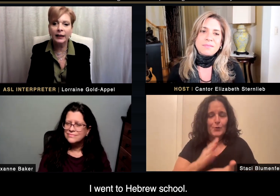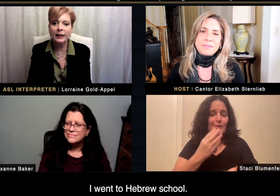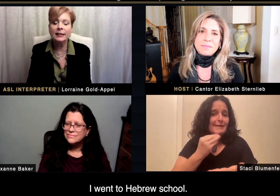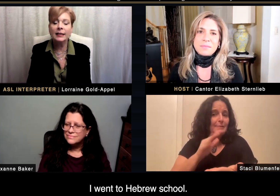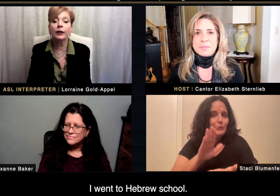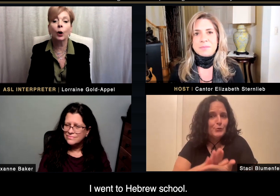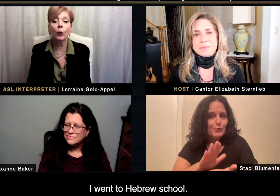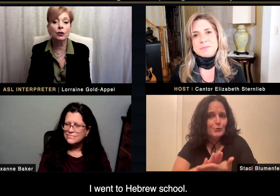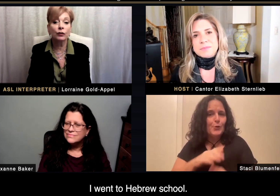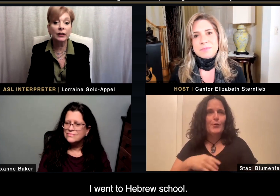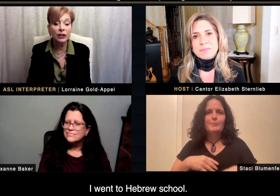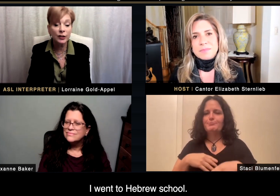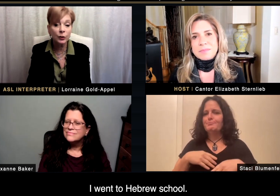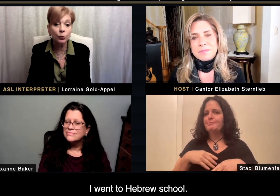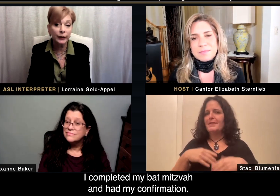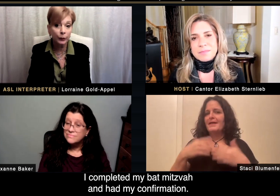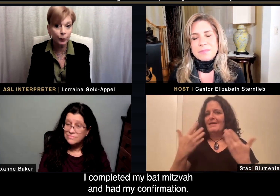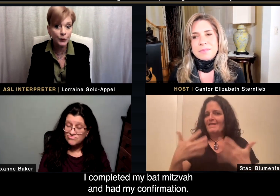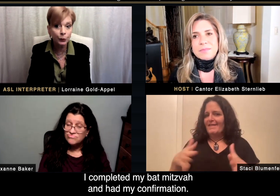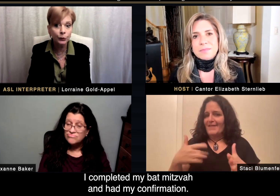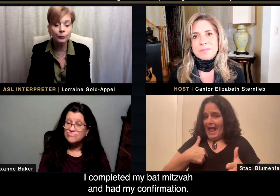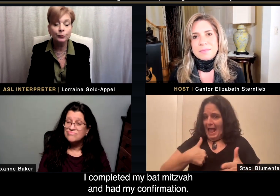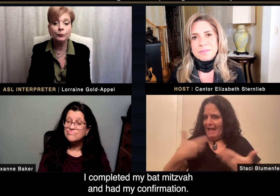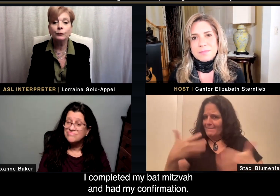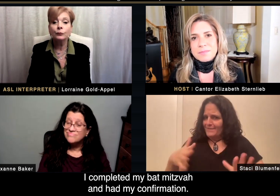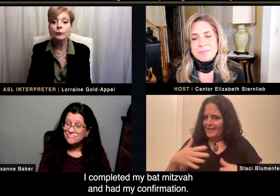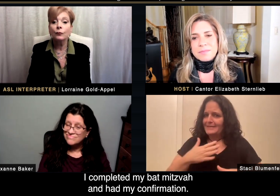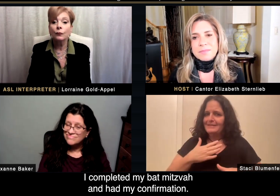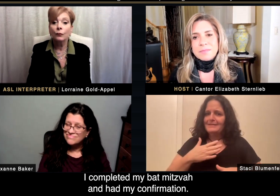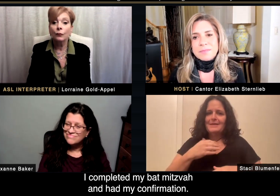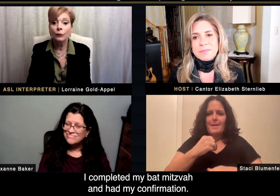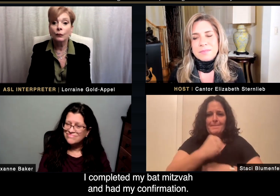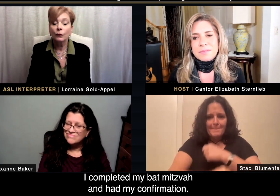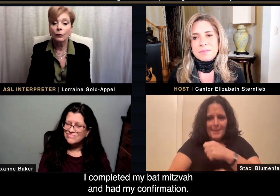the holidays and going to religious school, Hebrew school.